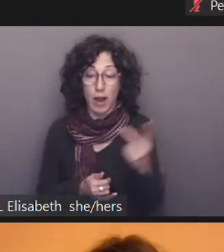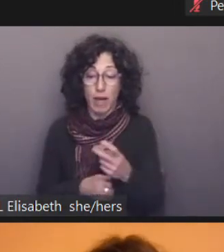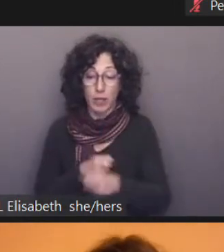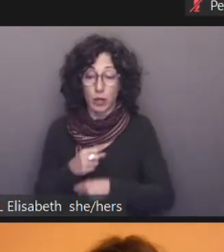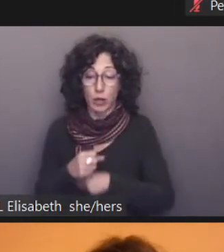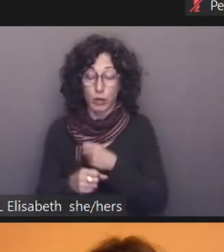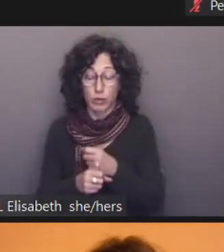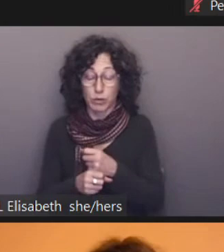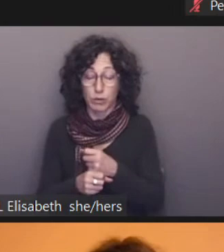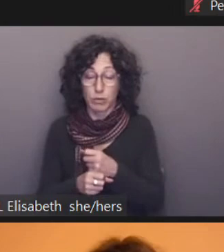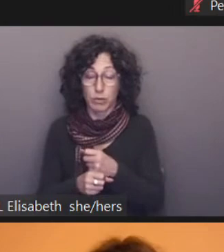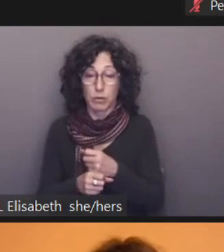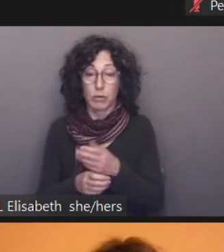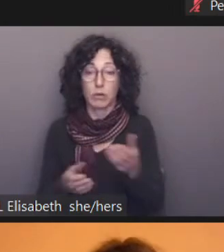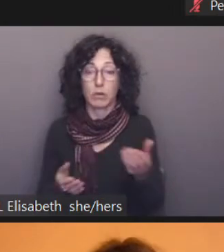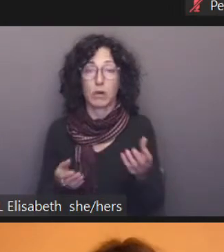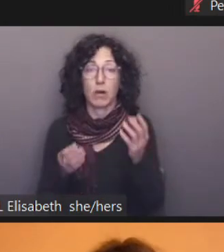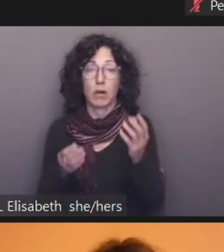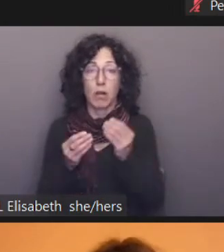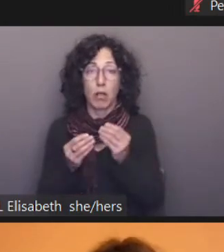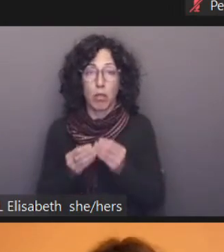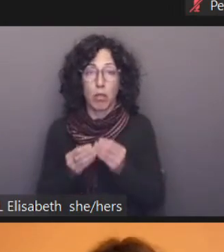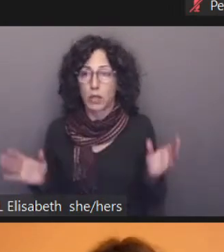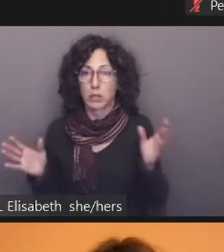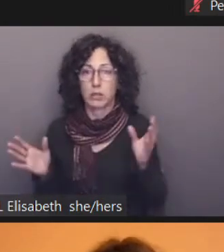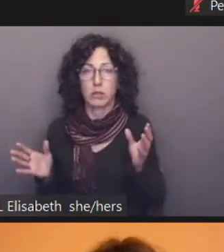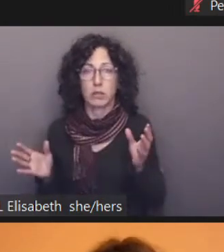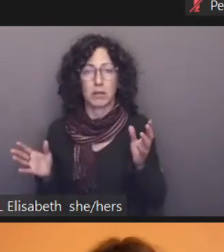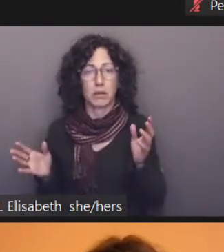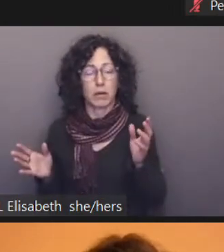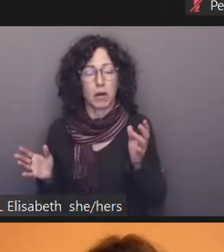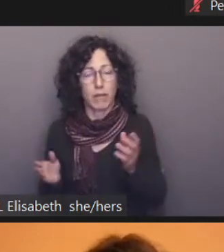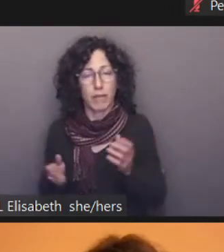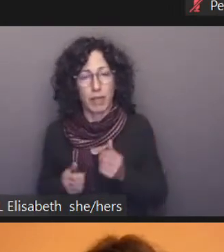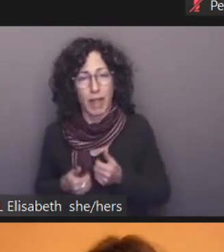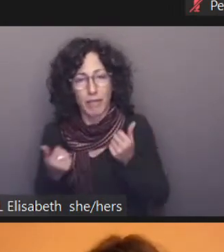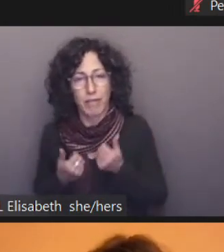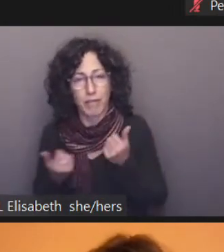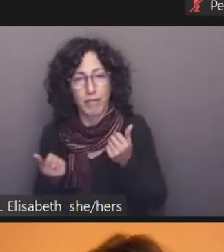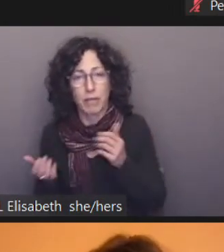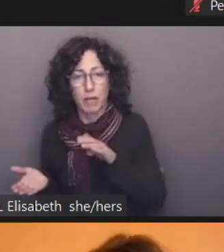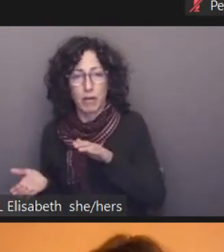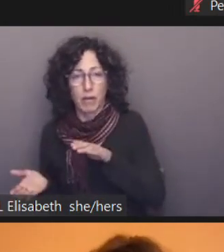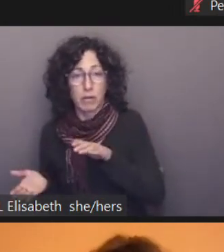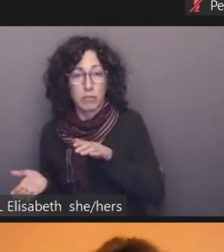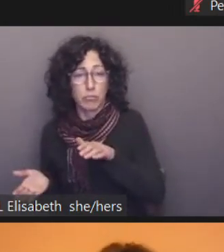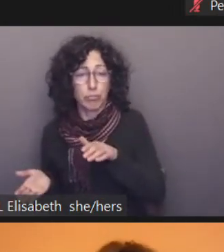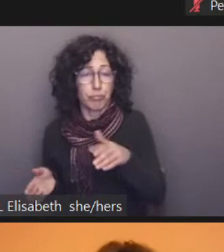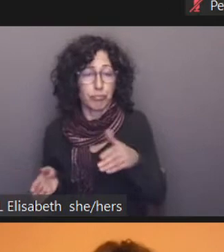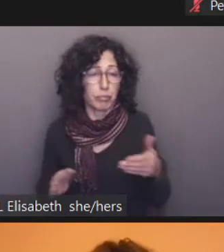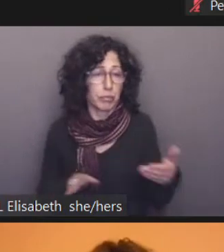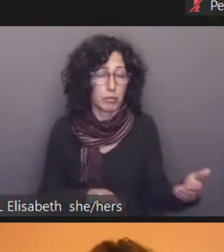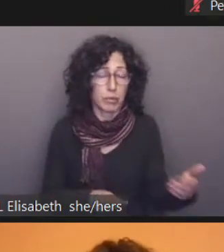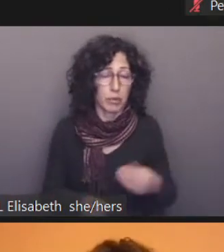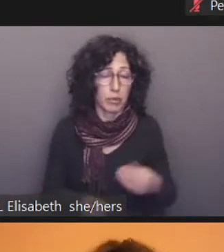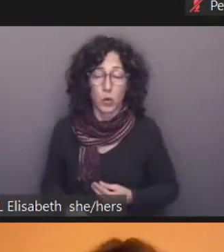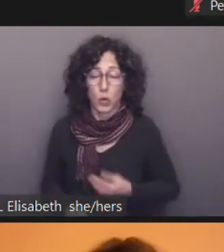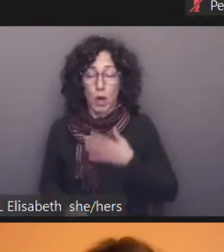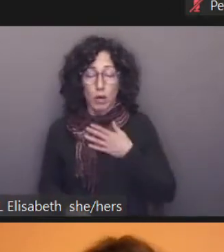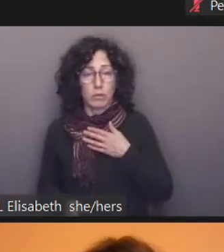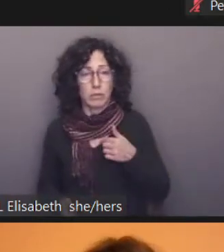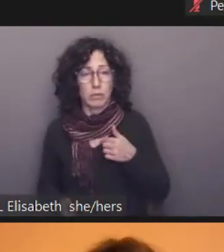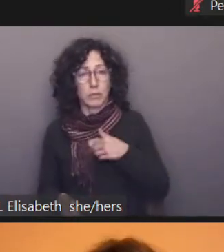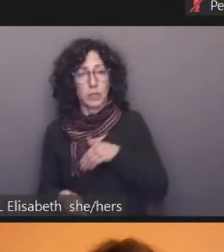life, the harm that we've all sustained moves me as a physician, where part of the reason you go